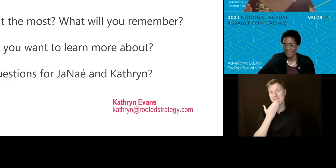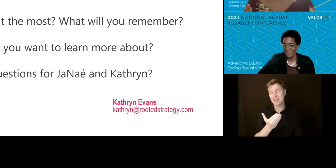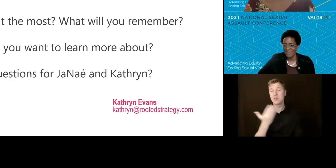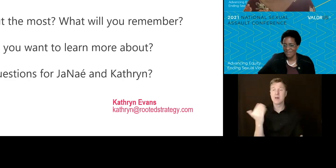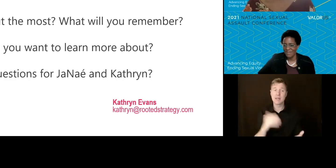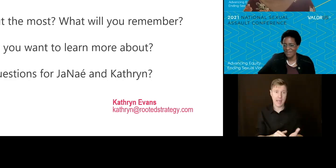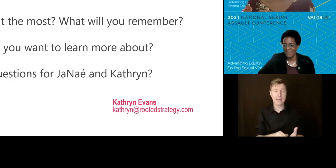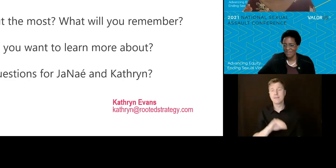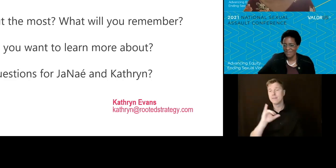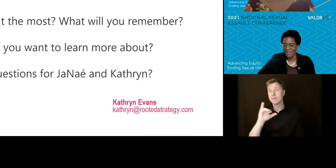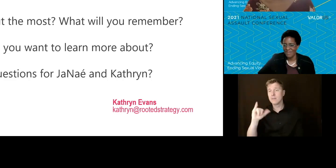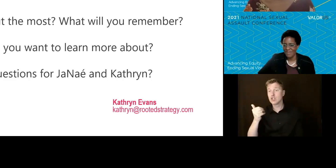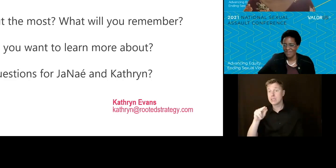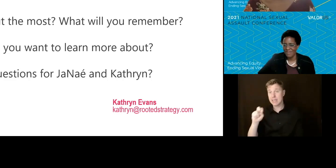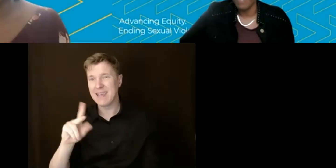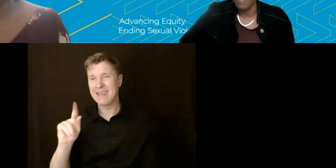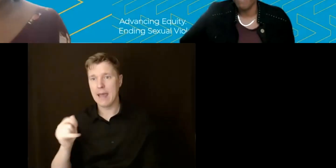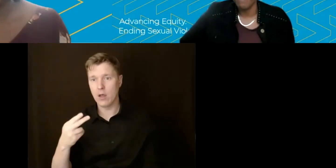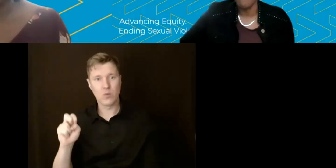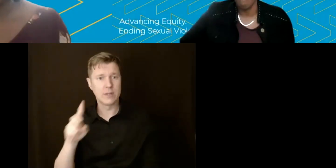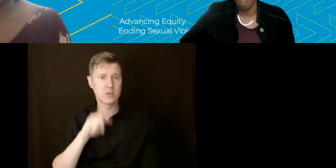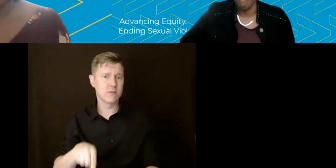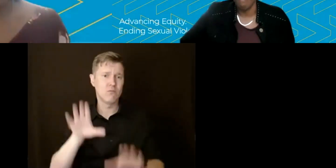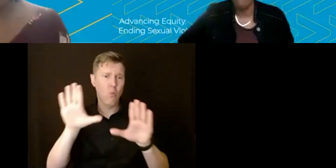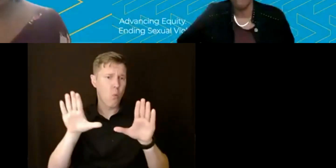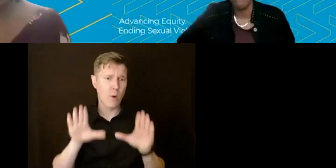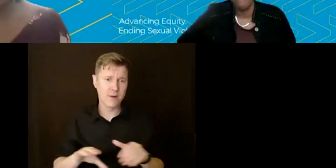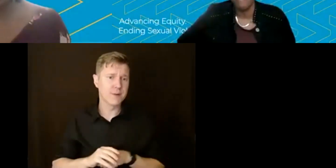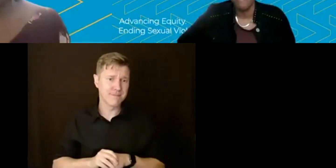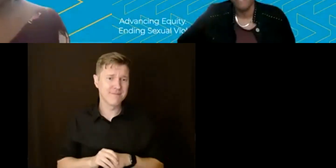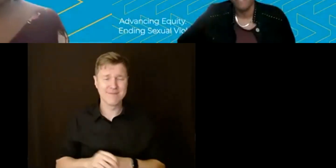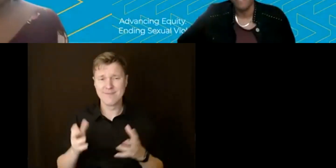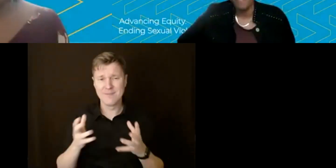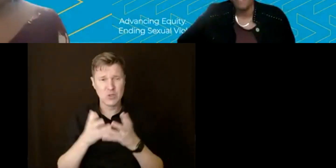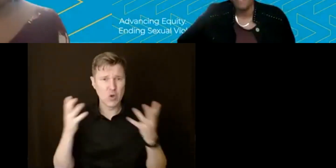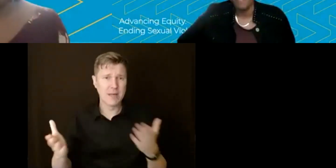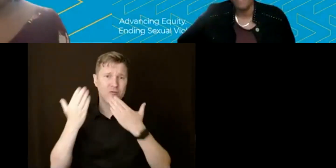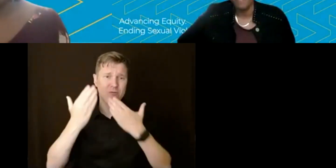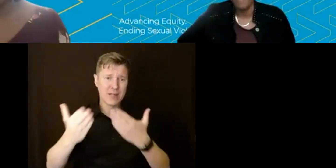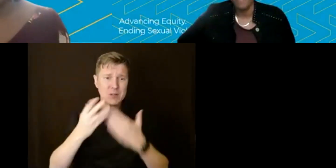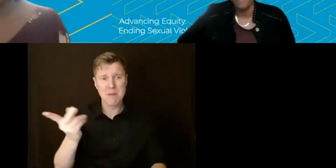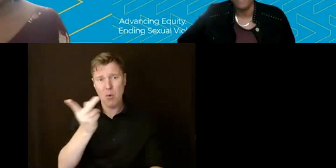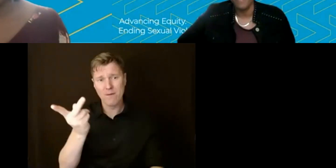and Catherine. This was so fabulous. So much gratitude to you both.